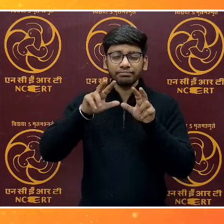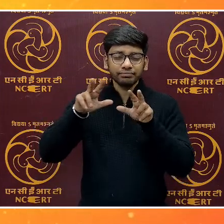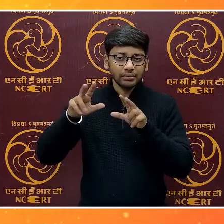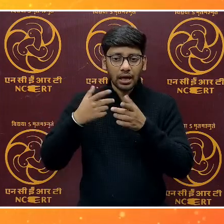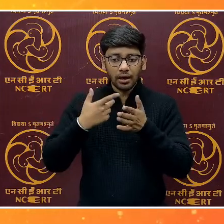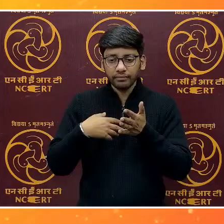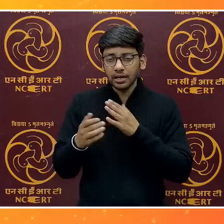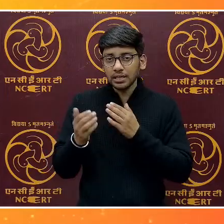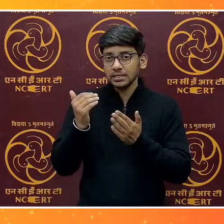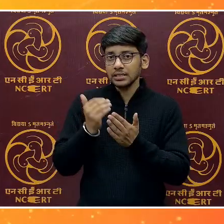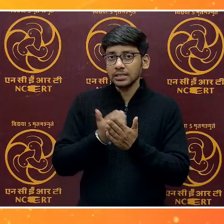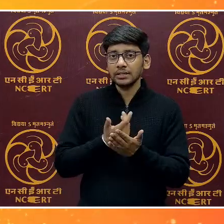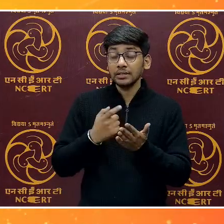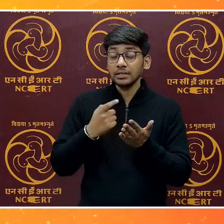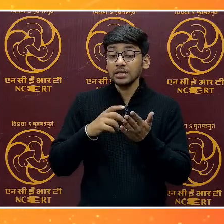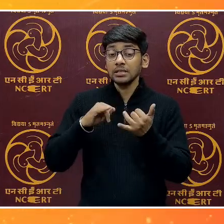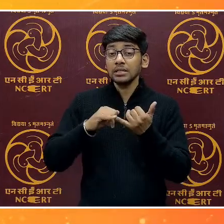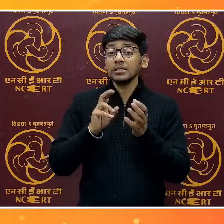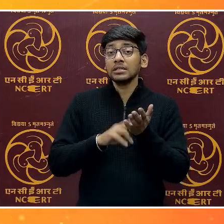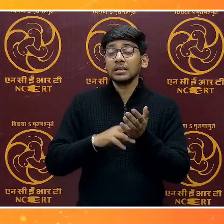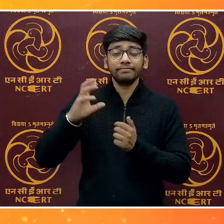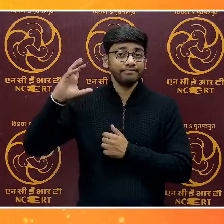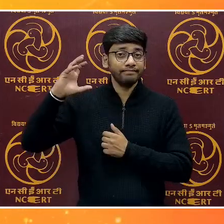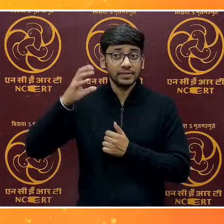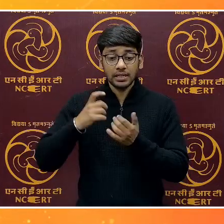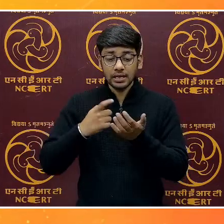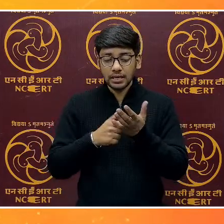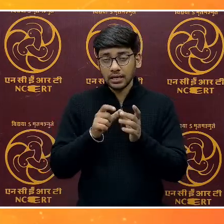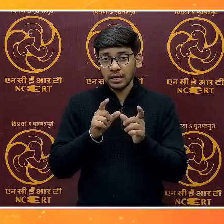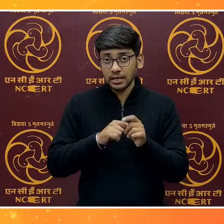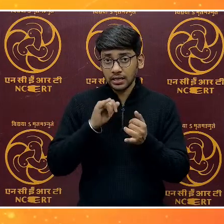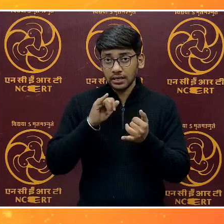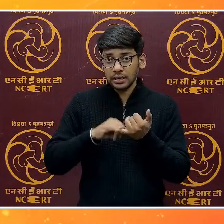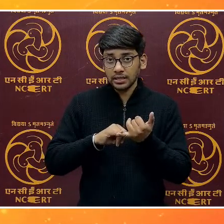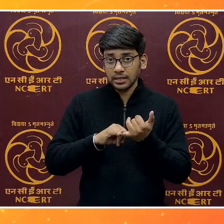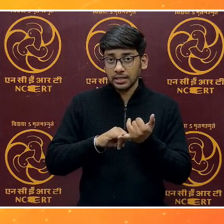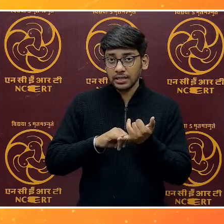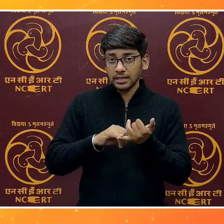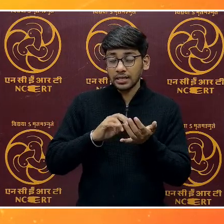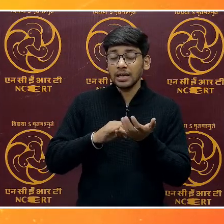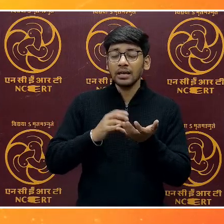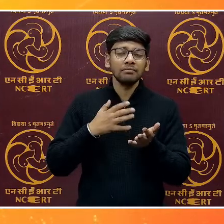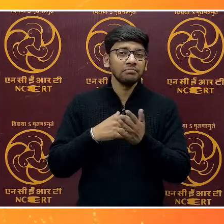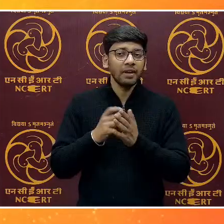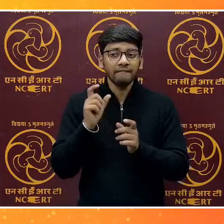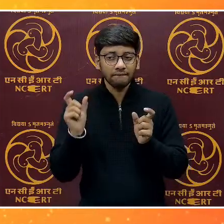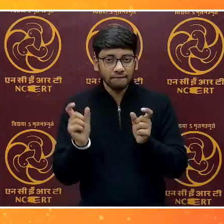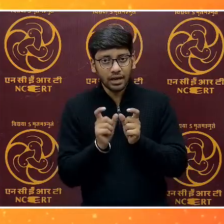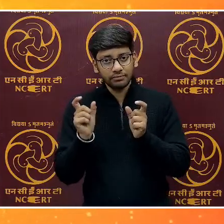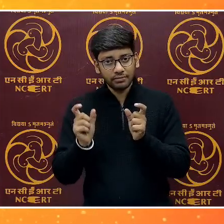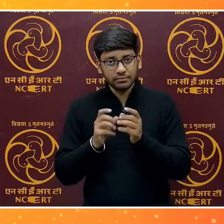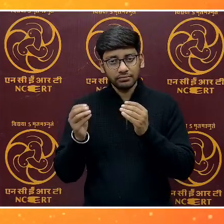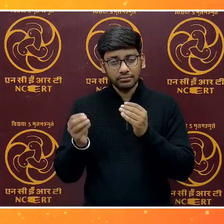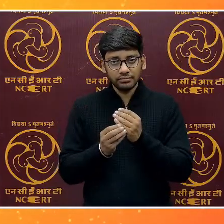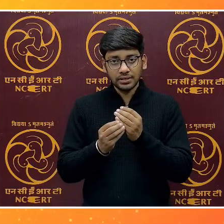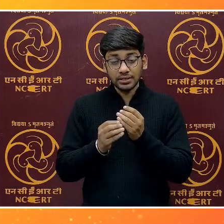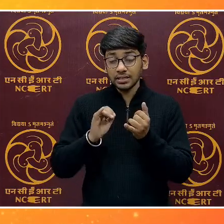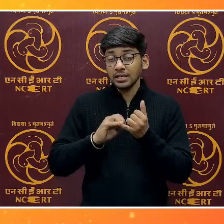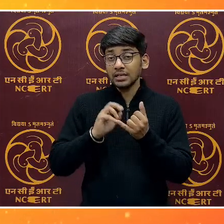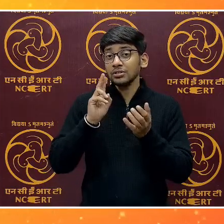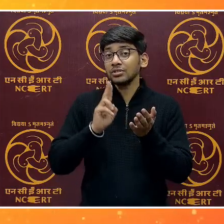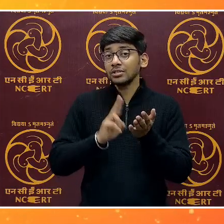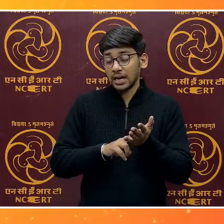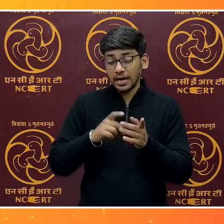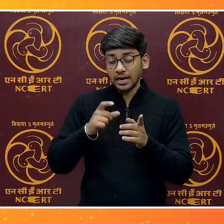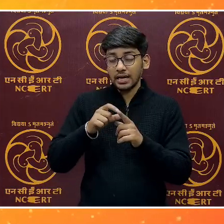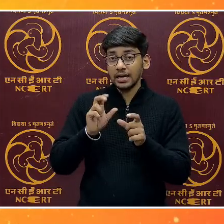rays. We get sun rays, day. Sunday. Whose favorite day is Sunday? Mine